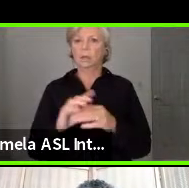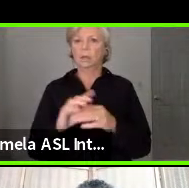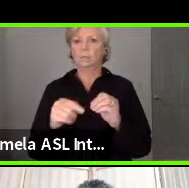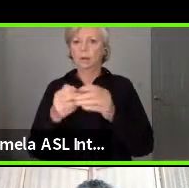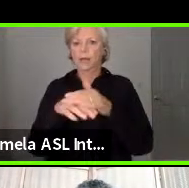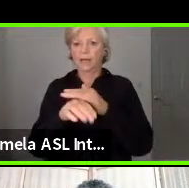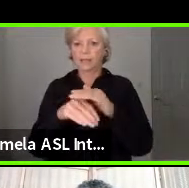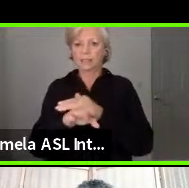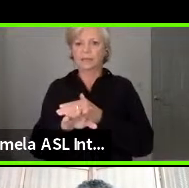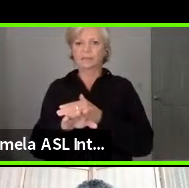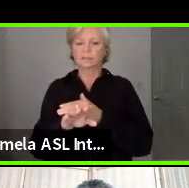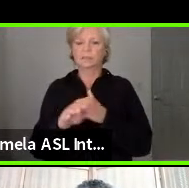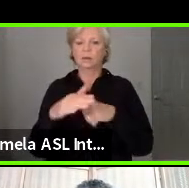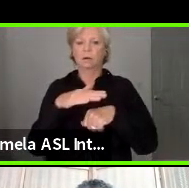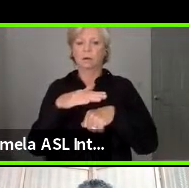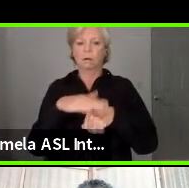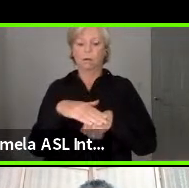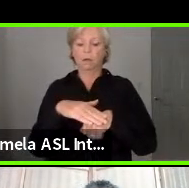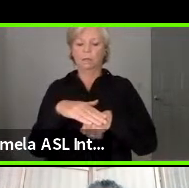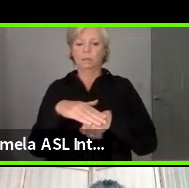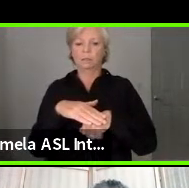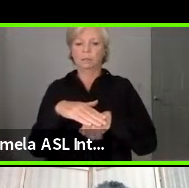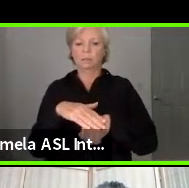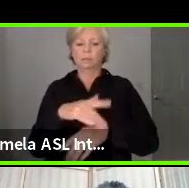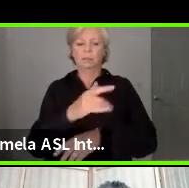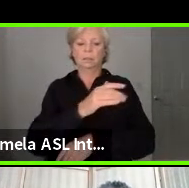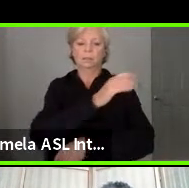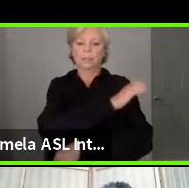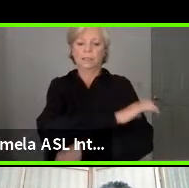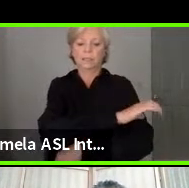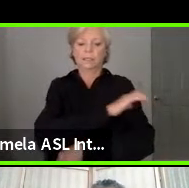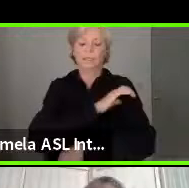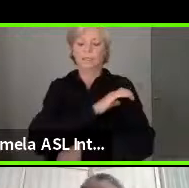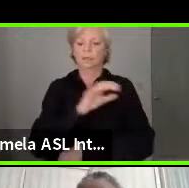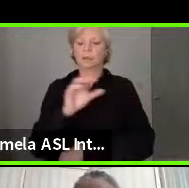community clinics from the Alameda County Public Health Department website.